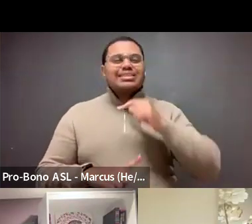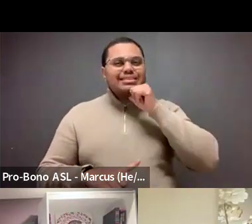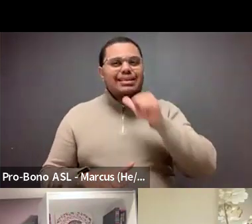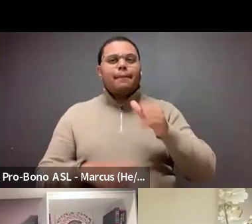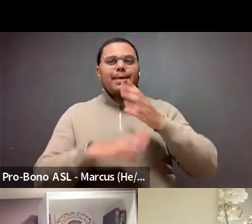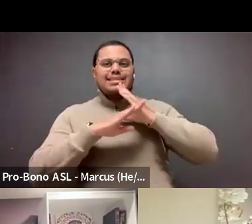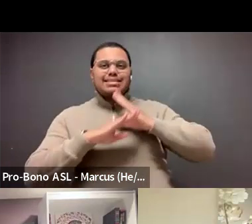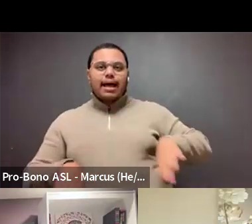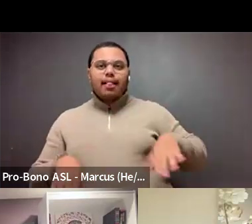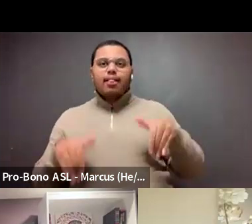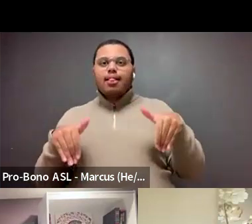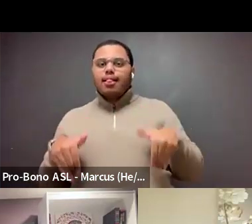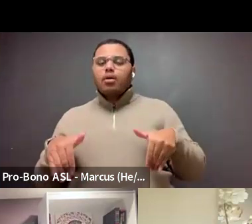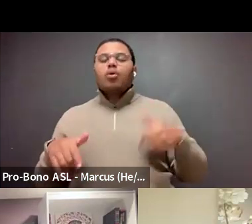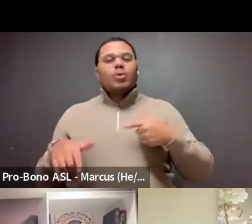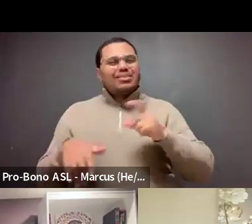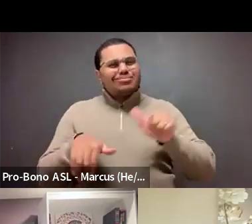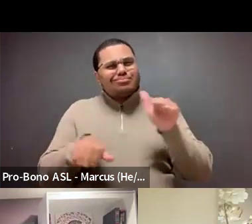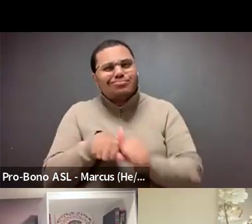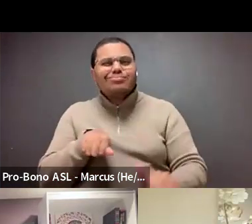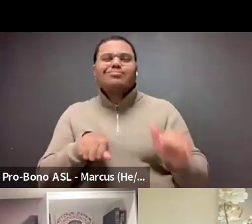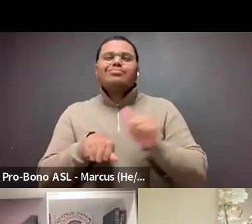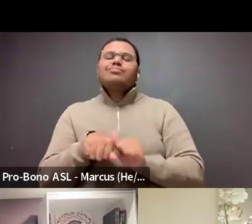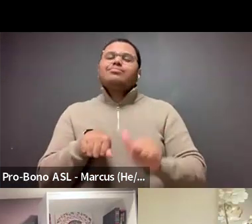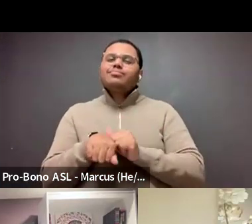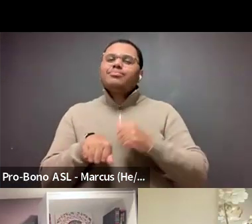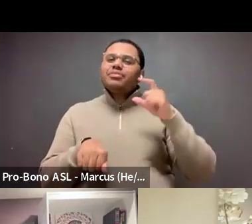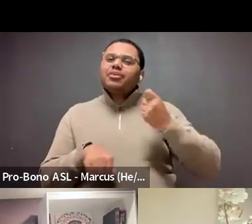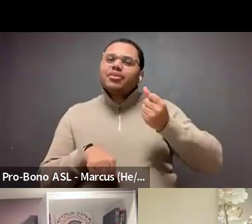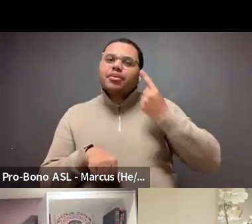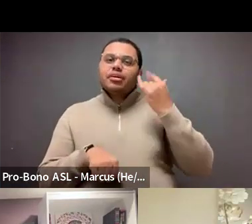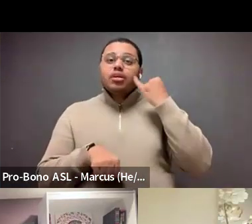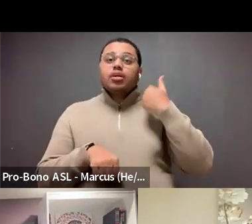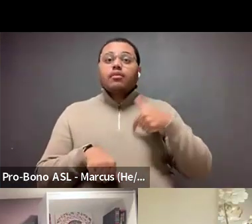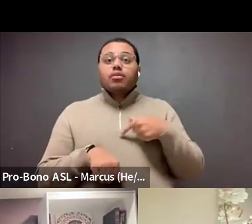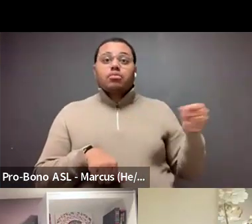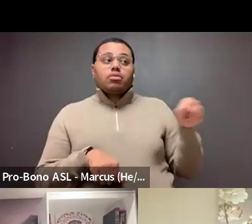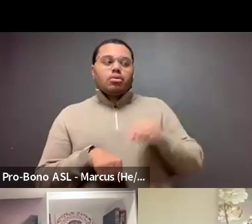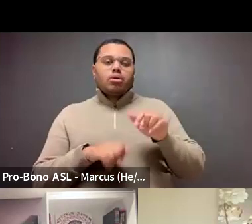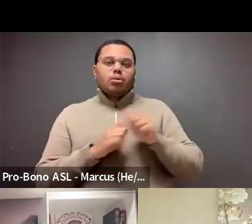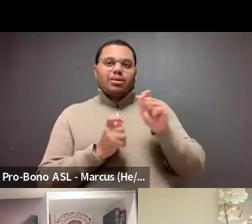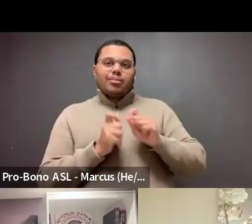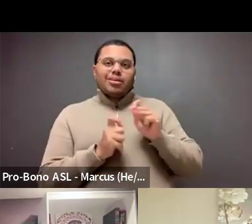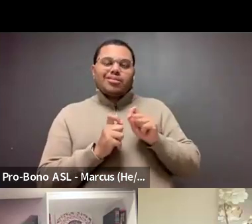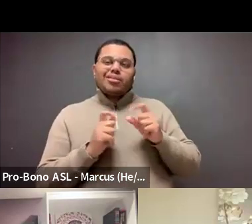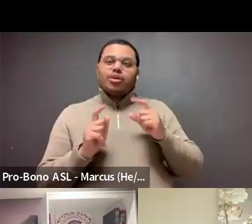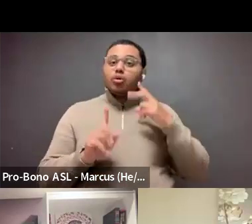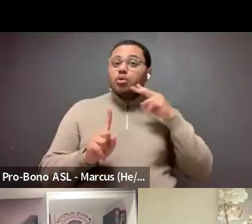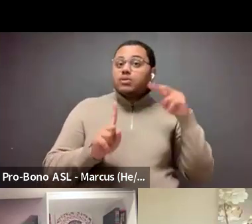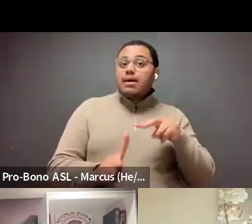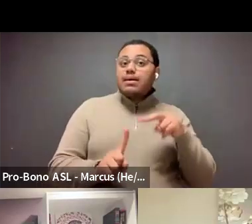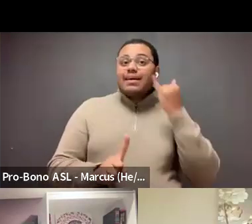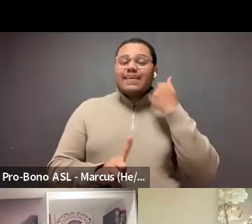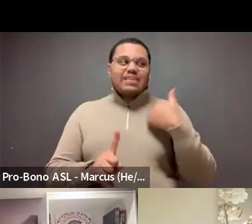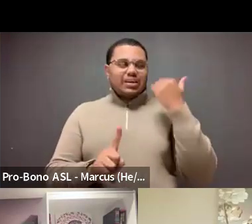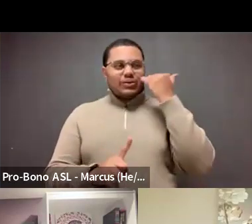do the work. We have to do the work to understand. If I'm coming in with a particular perspective, if I know that I want to do